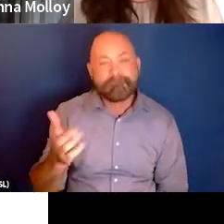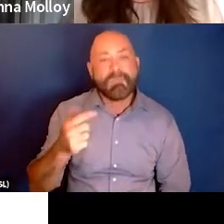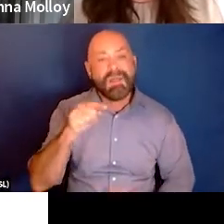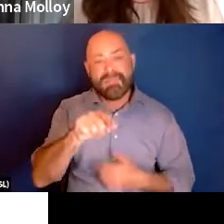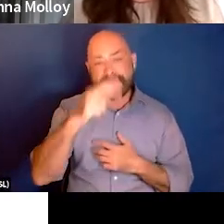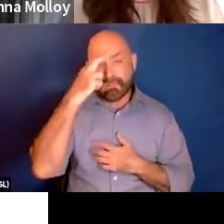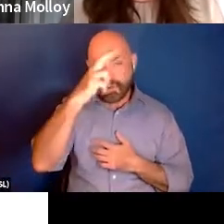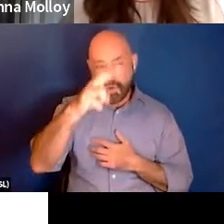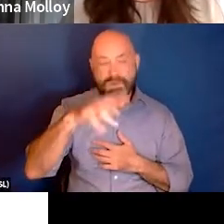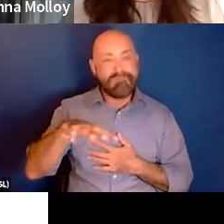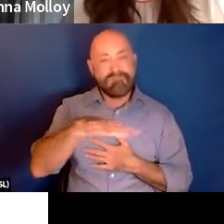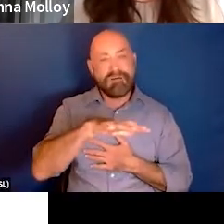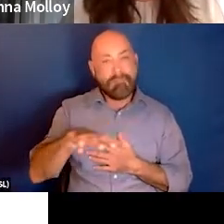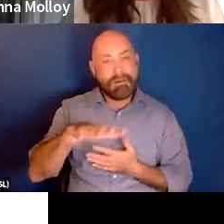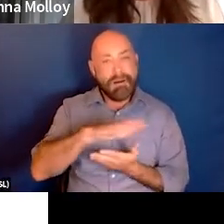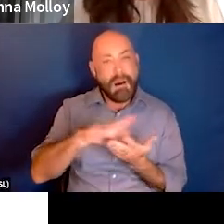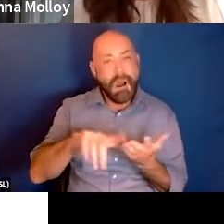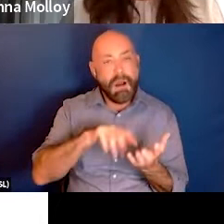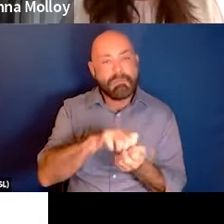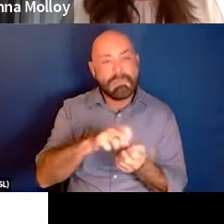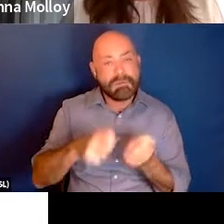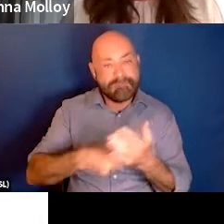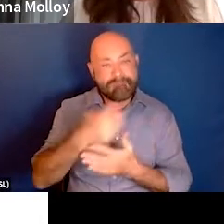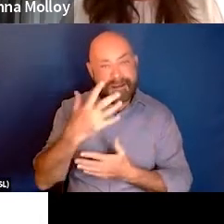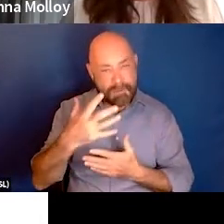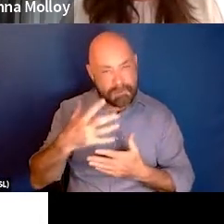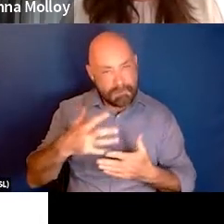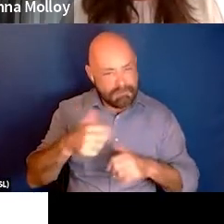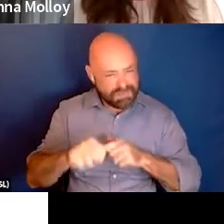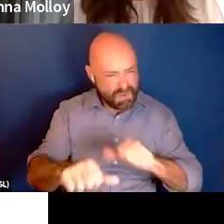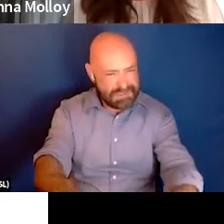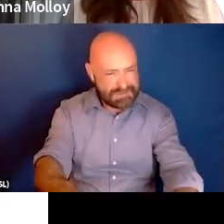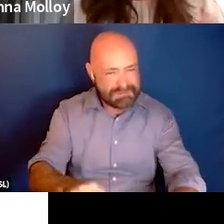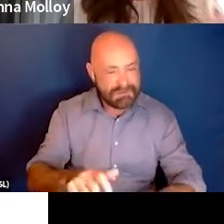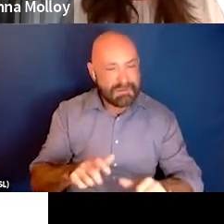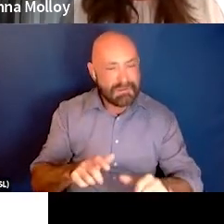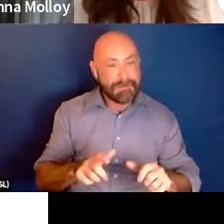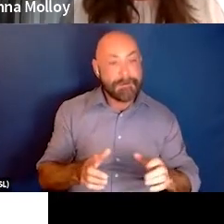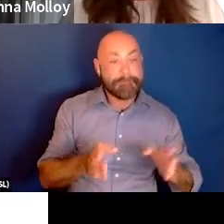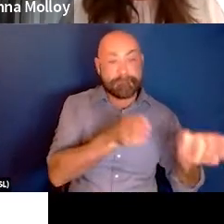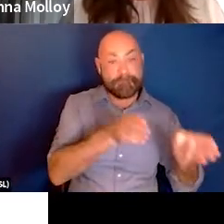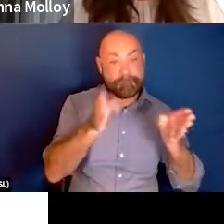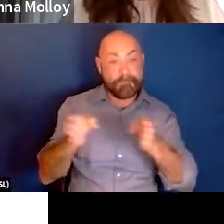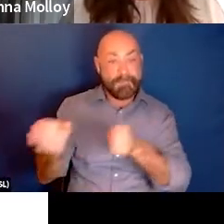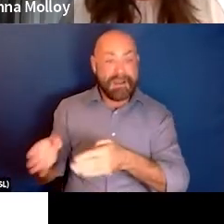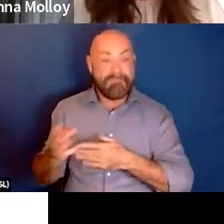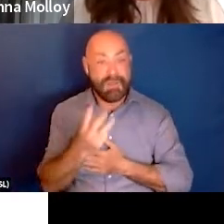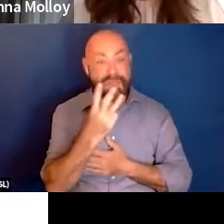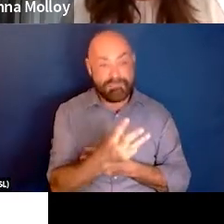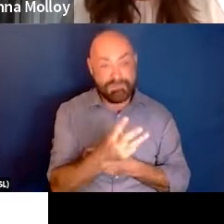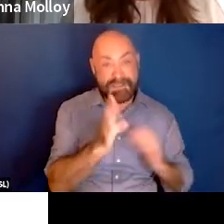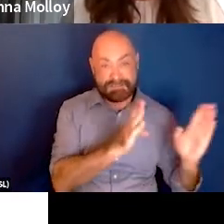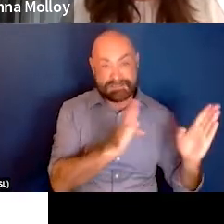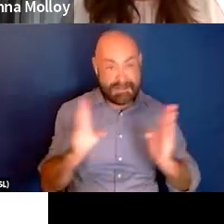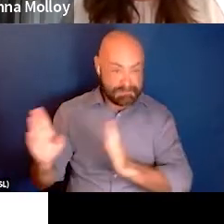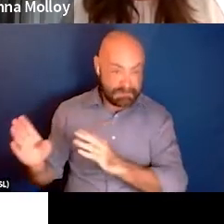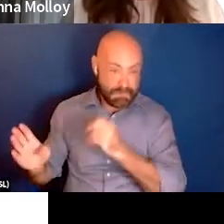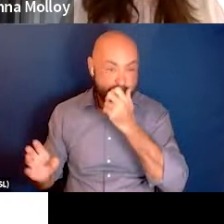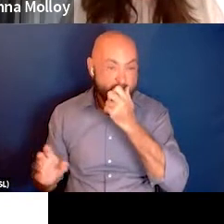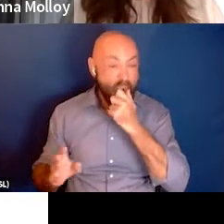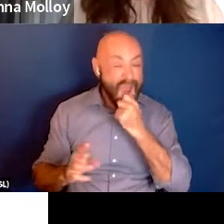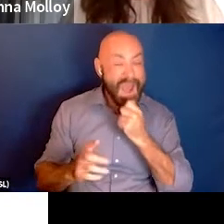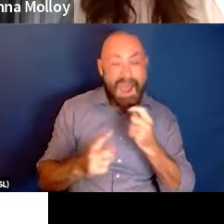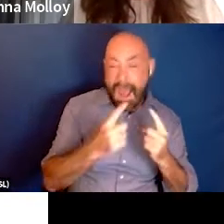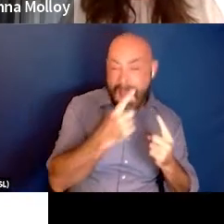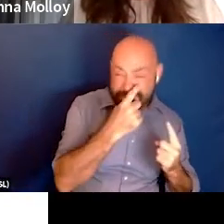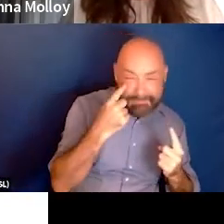development process to take account of these specific challenges. The process considers all of these different types of evidence